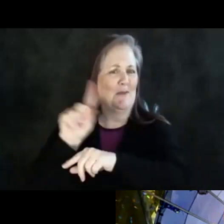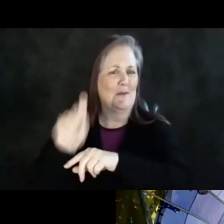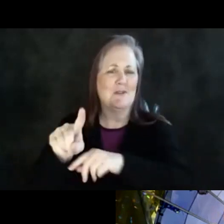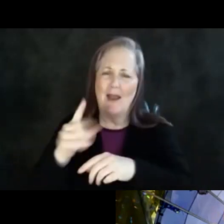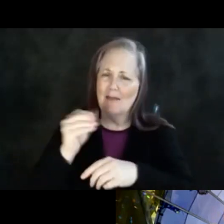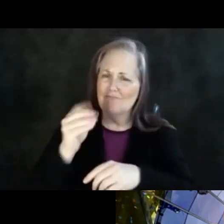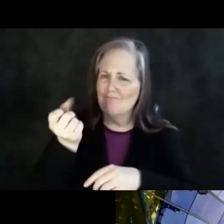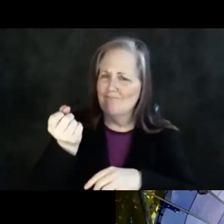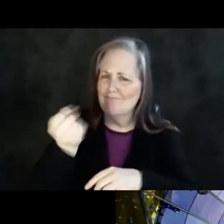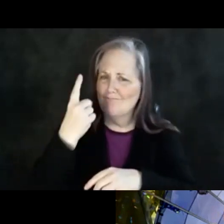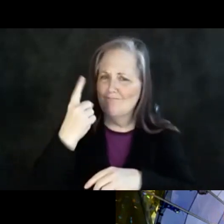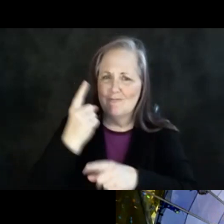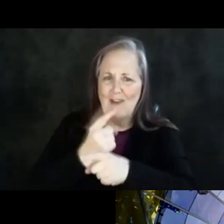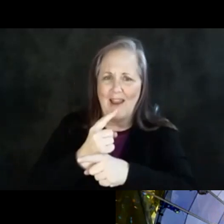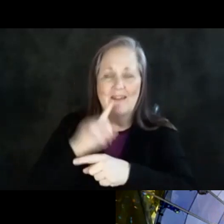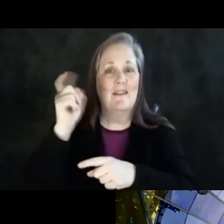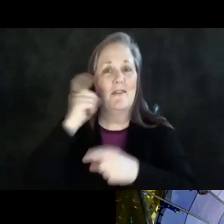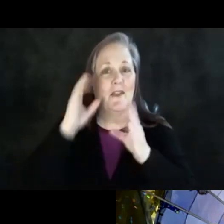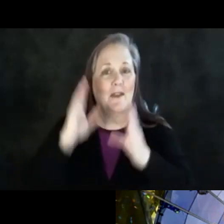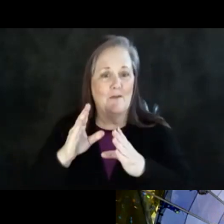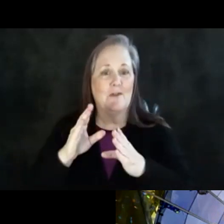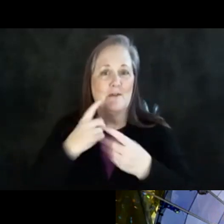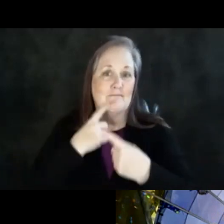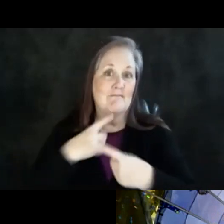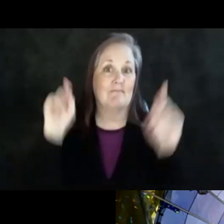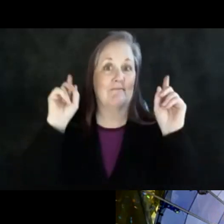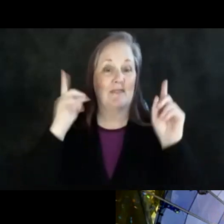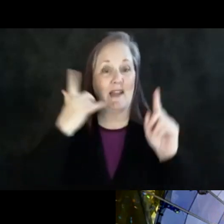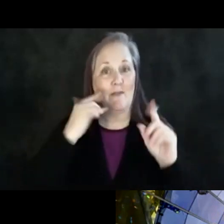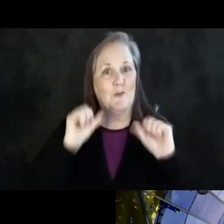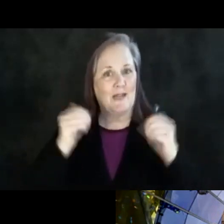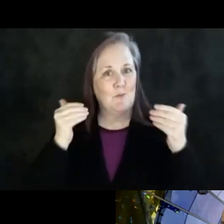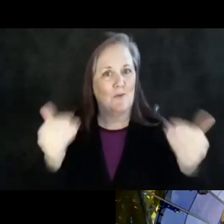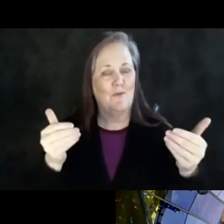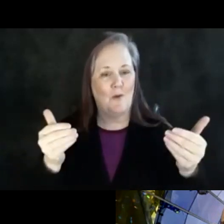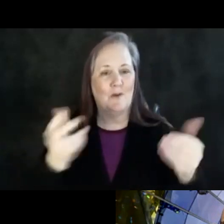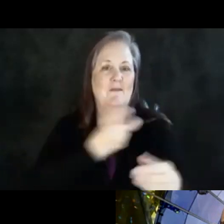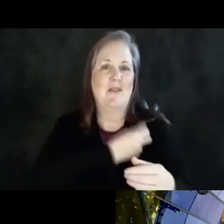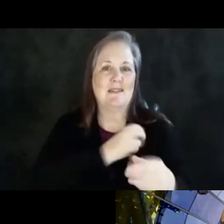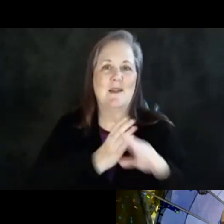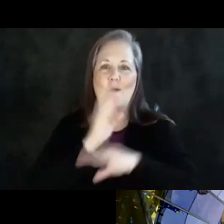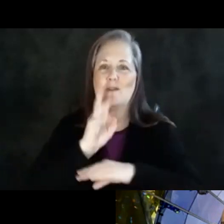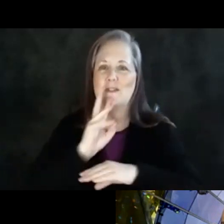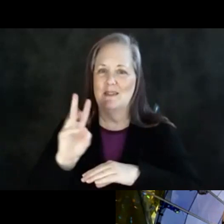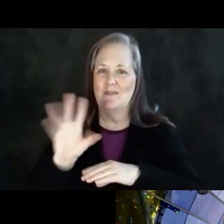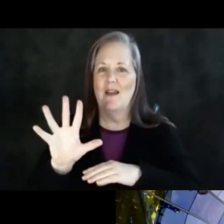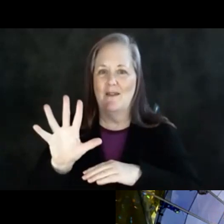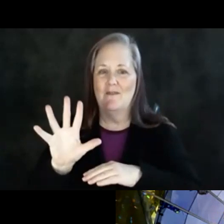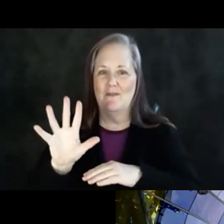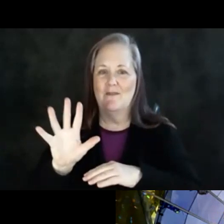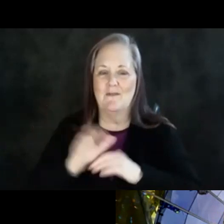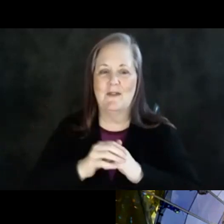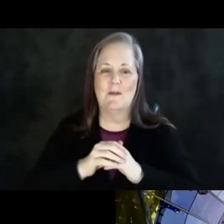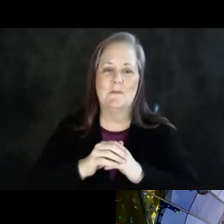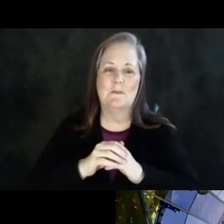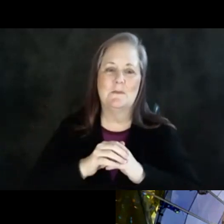rightfully so, as I know the governor said that California could move forward and vaccinate the 65 and over population.